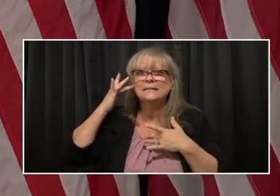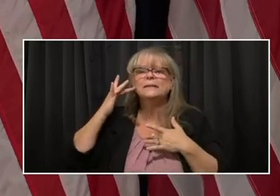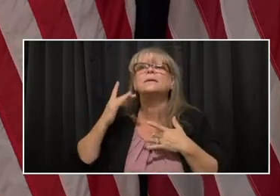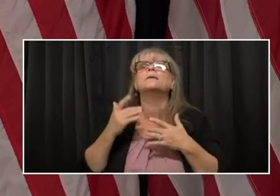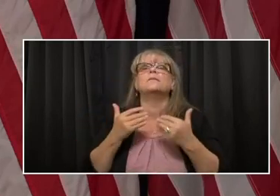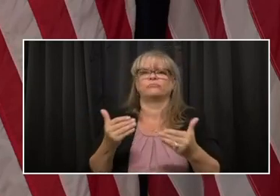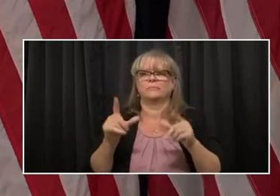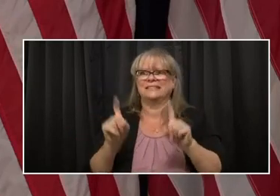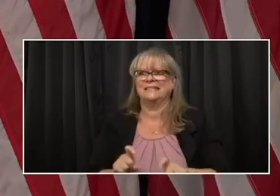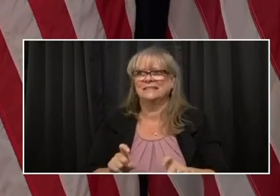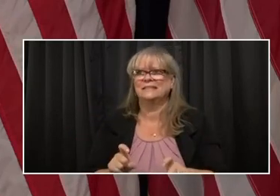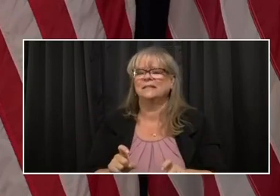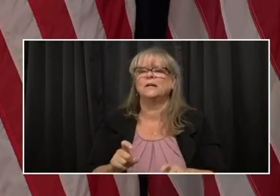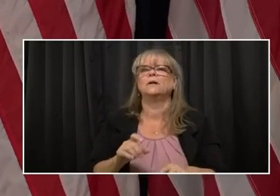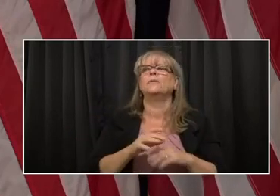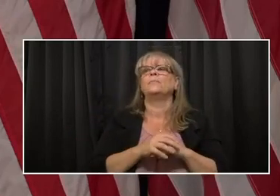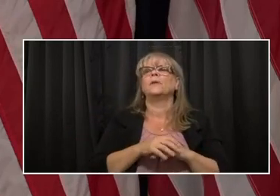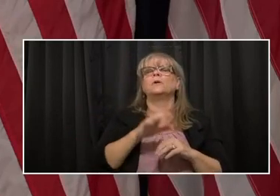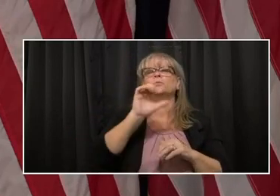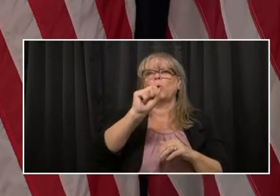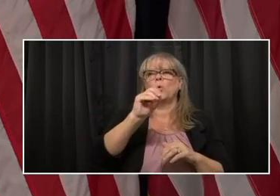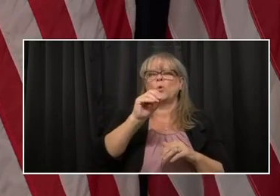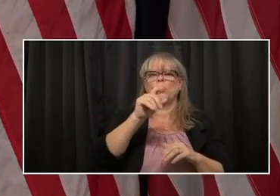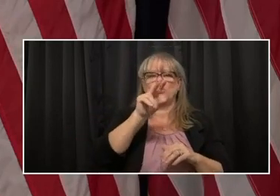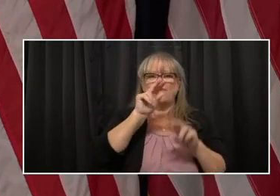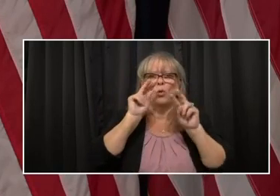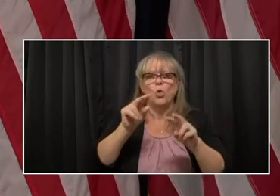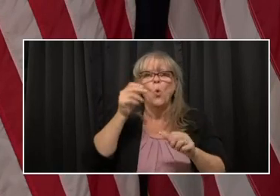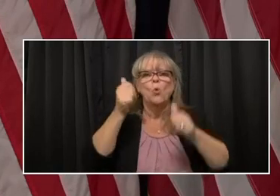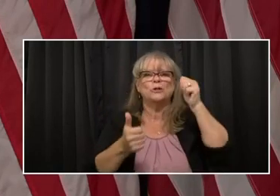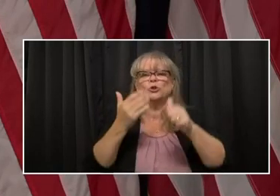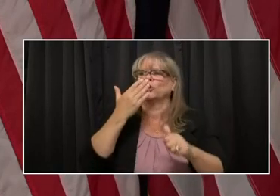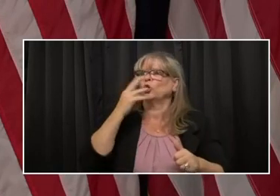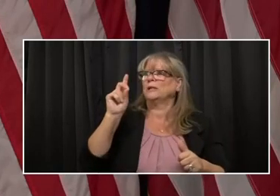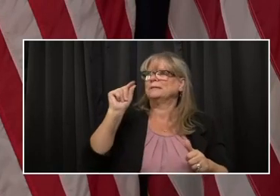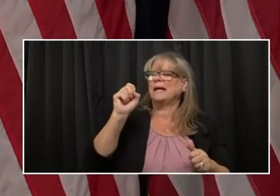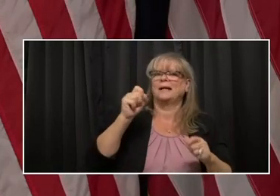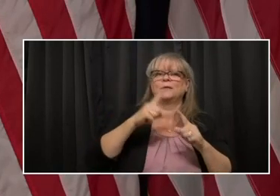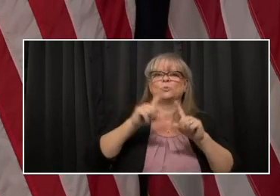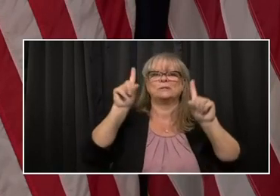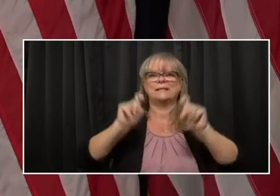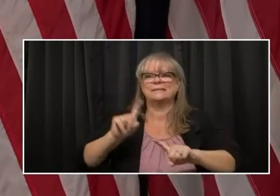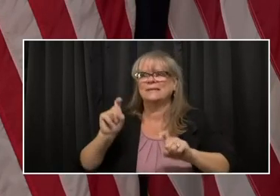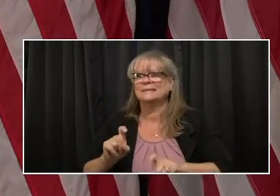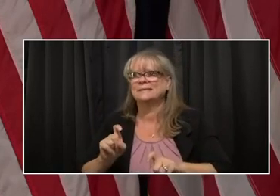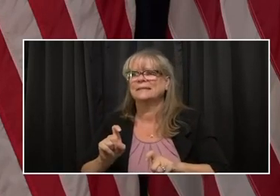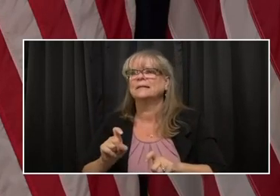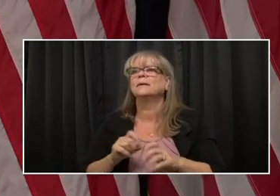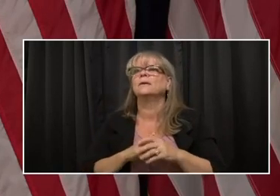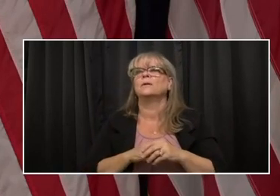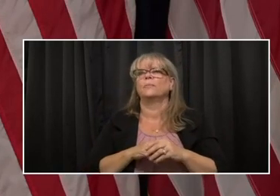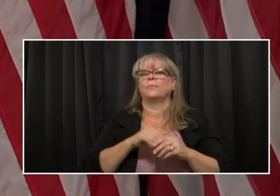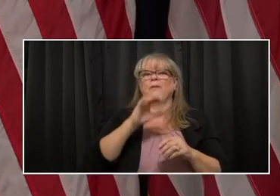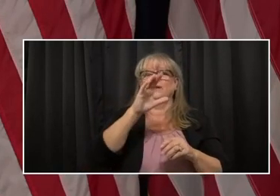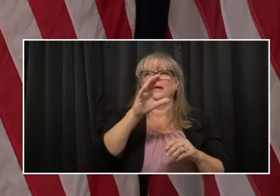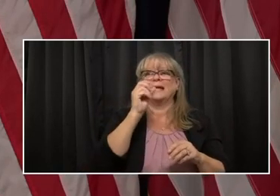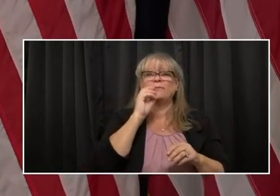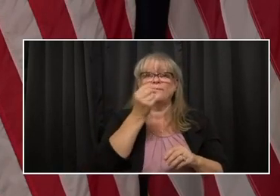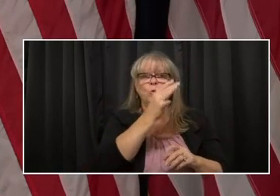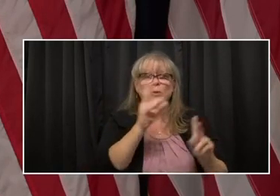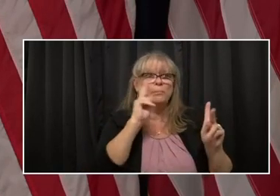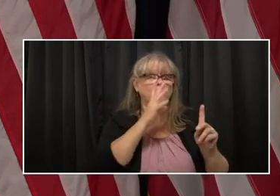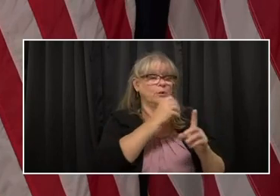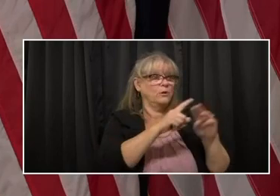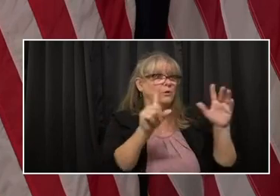got a good day for testing, and therefore we've identified a few more positive cases, which is a very good thing. 10 of the last 14 days